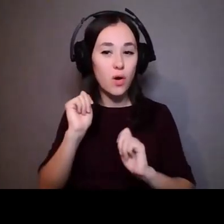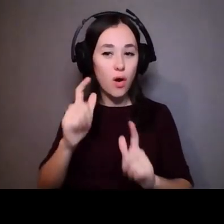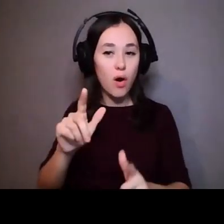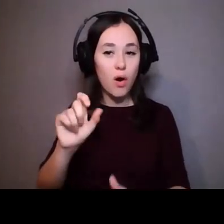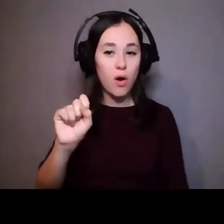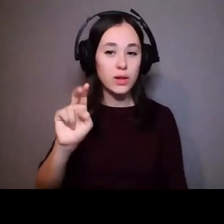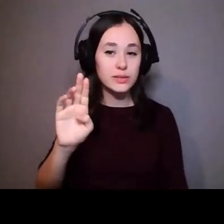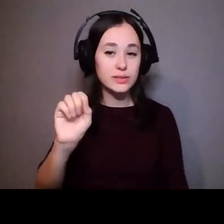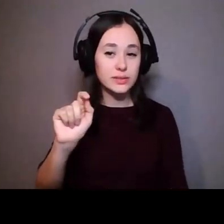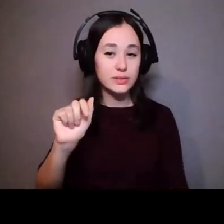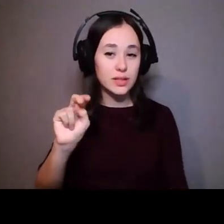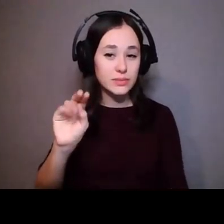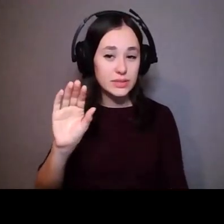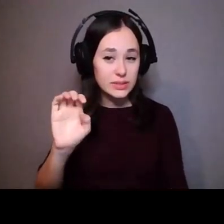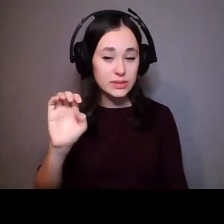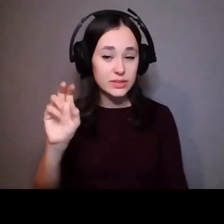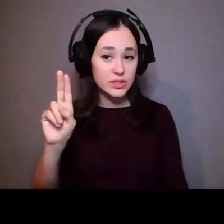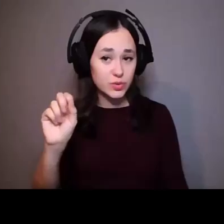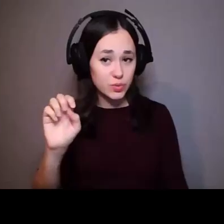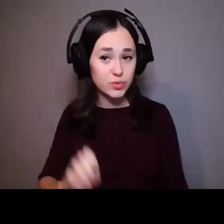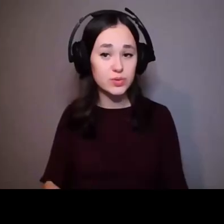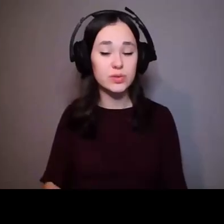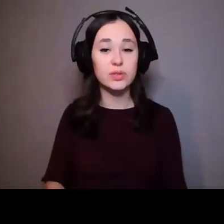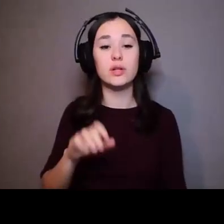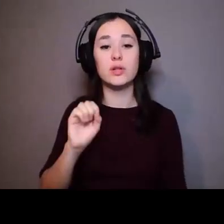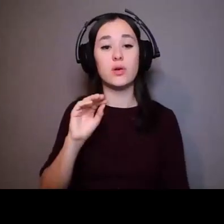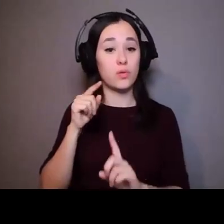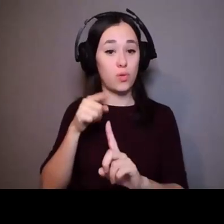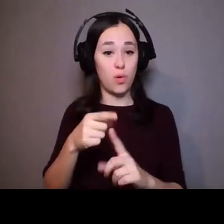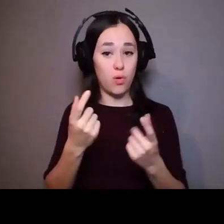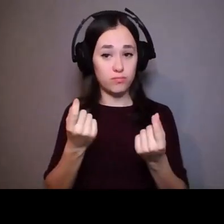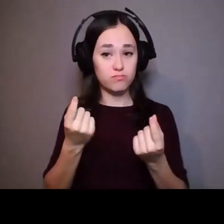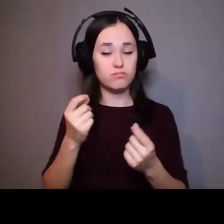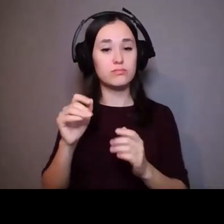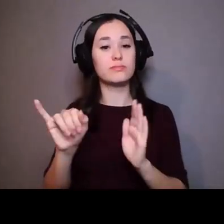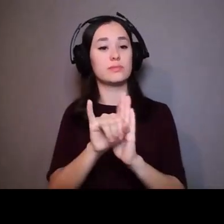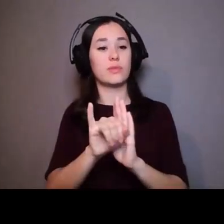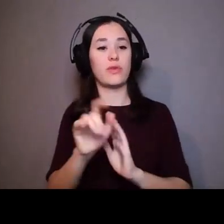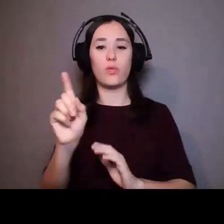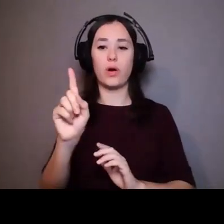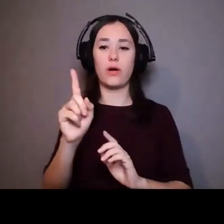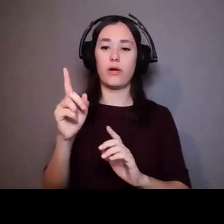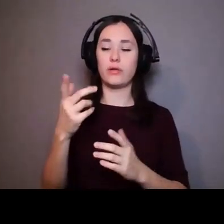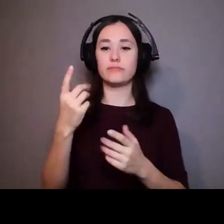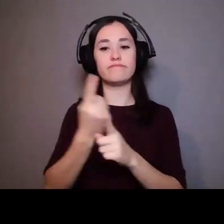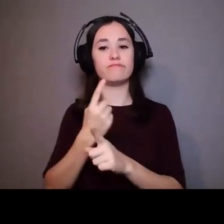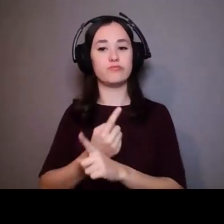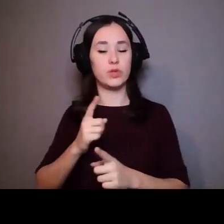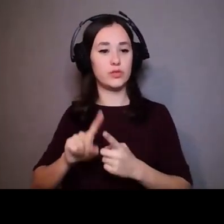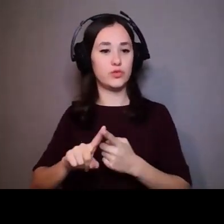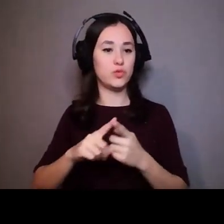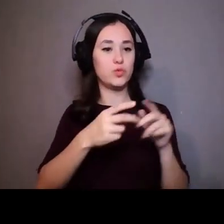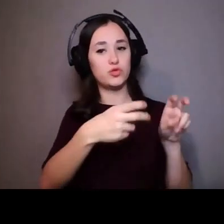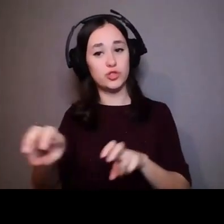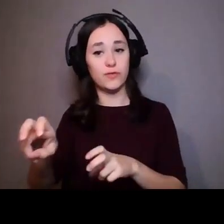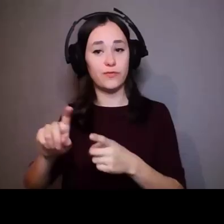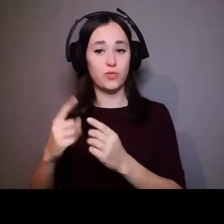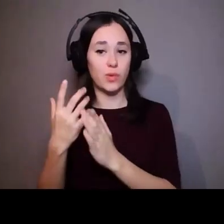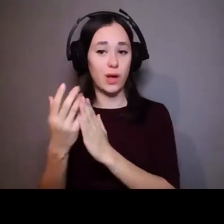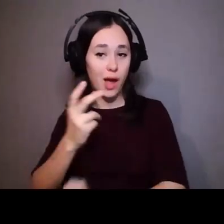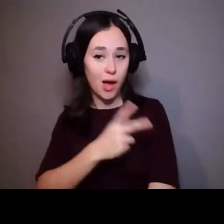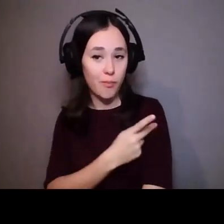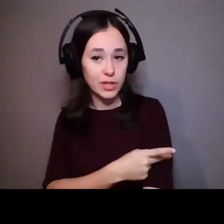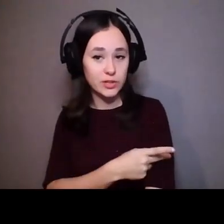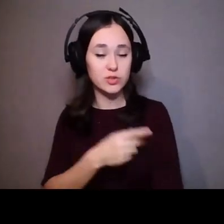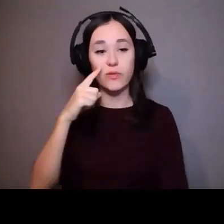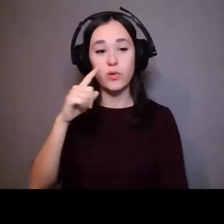So the goal here would be to identify where it's appropriate to shift to other alternatives, outpatient alternatives for